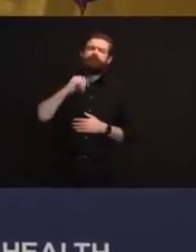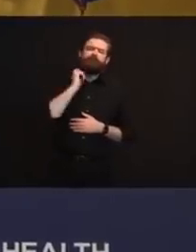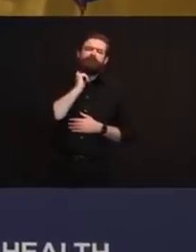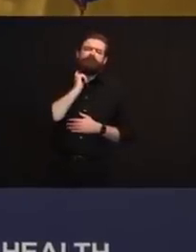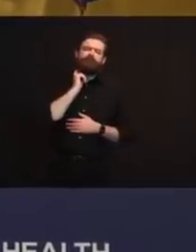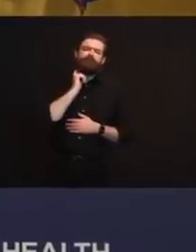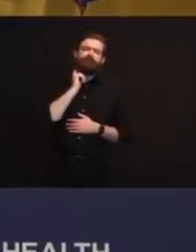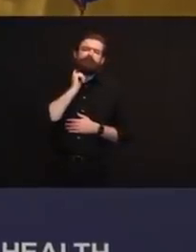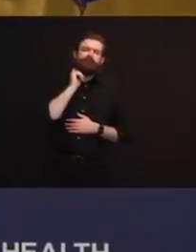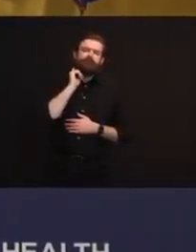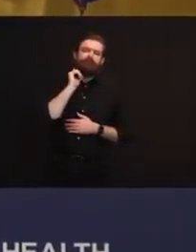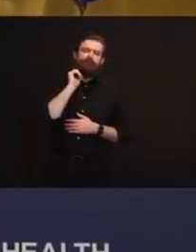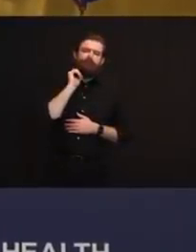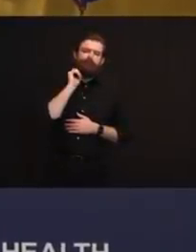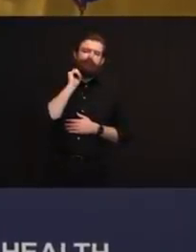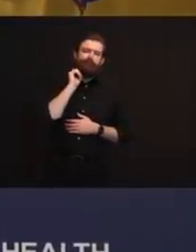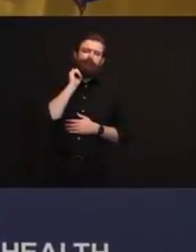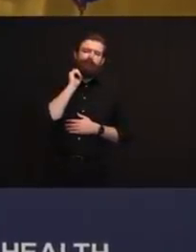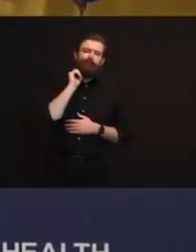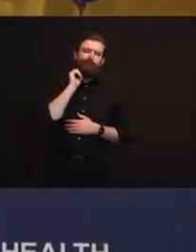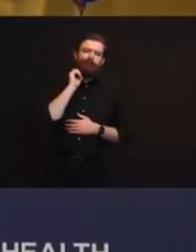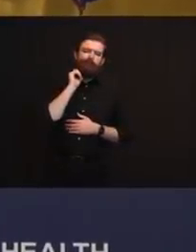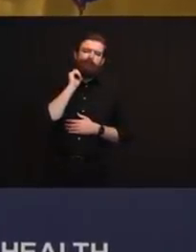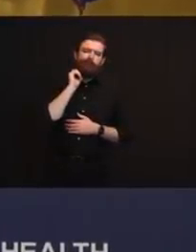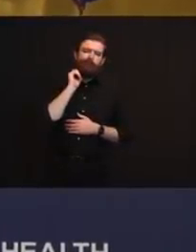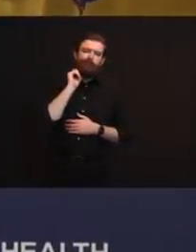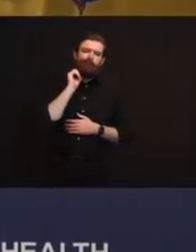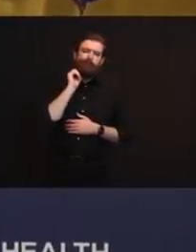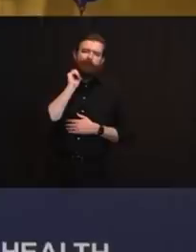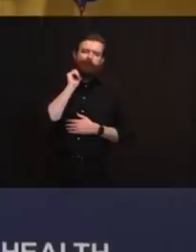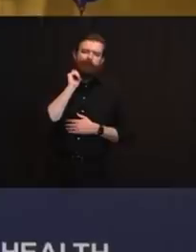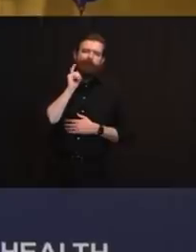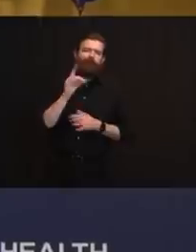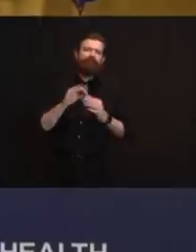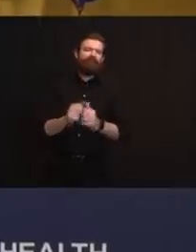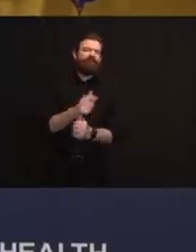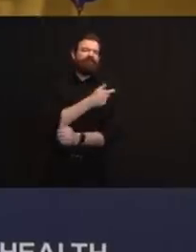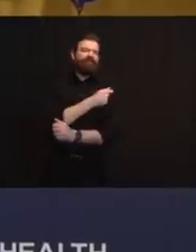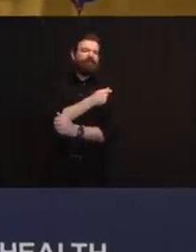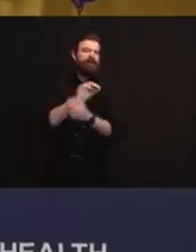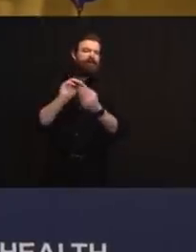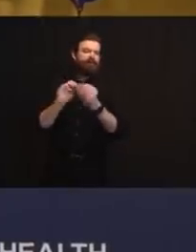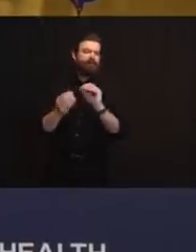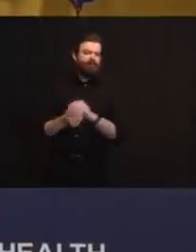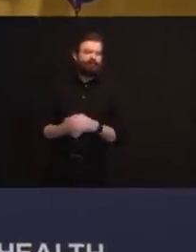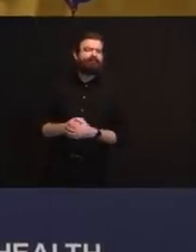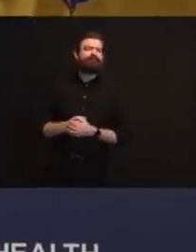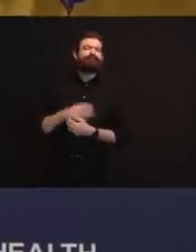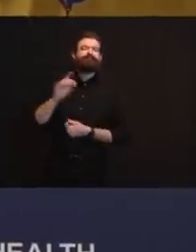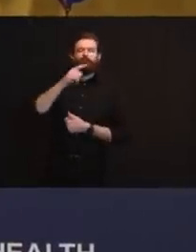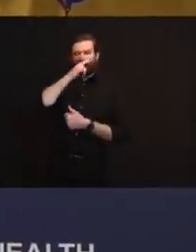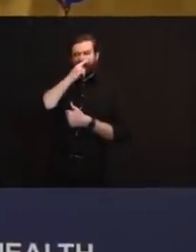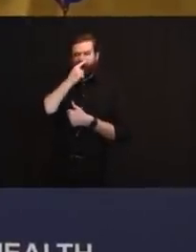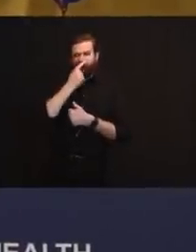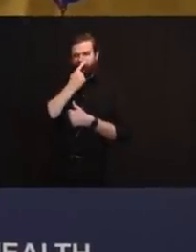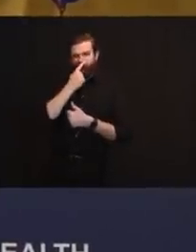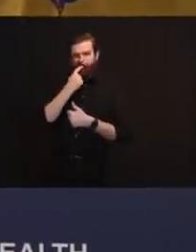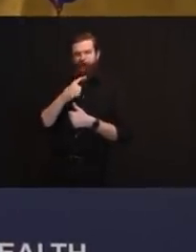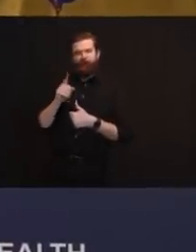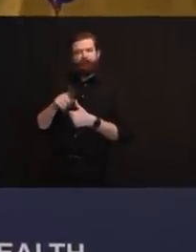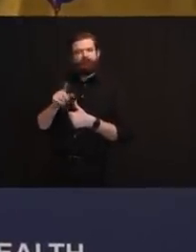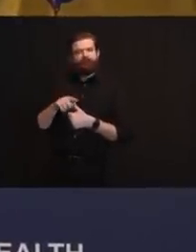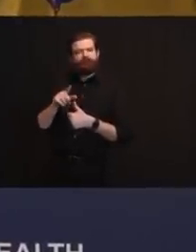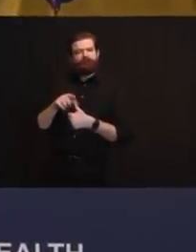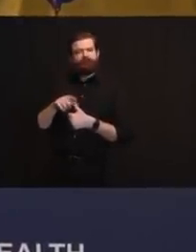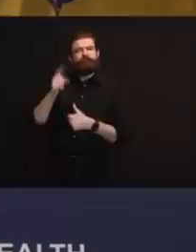I'd say two other comments, three comments. Number one, I don't think we've gotten a satisfactory reason why. No.